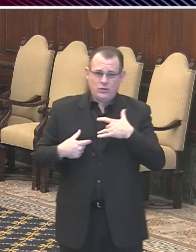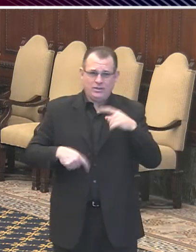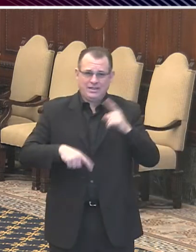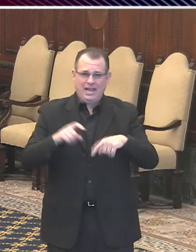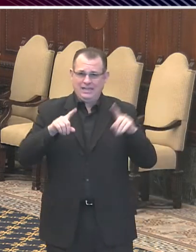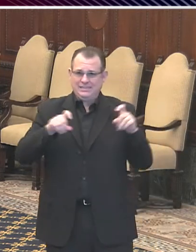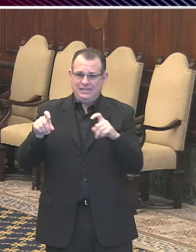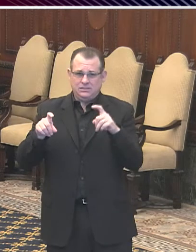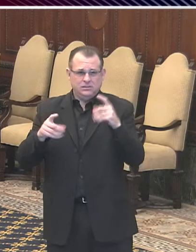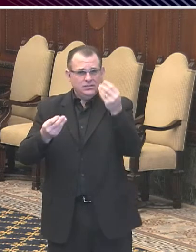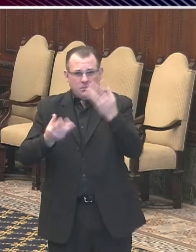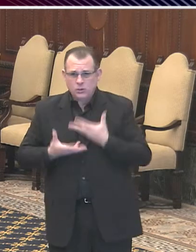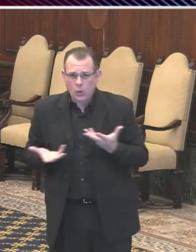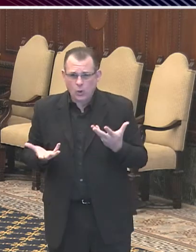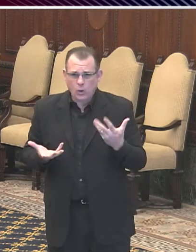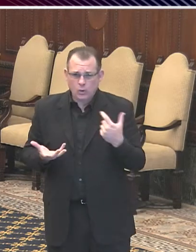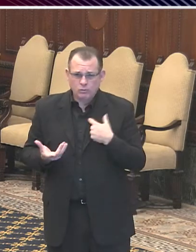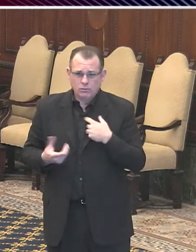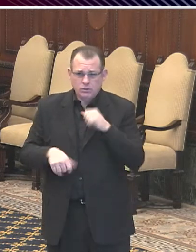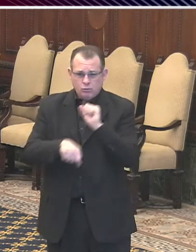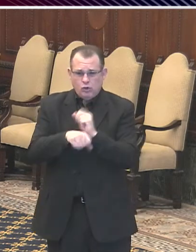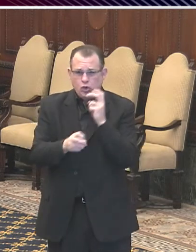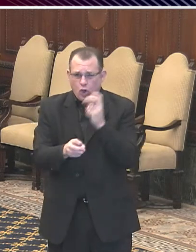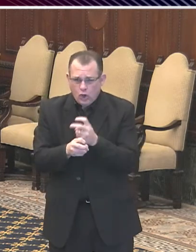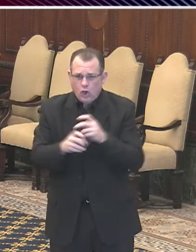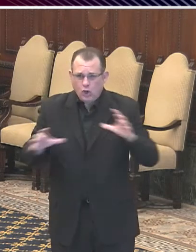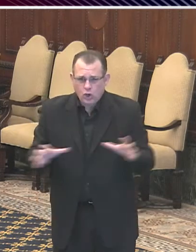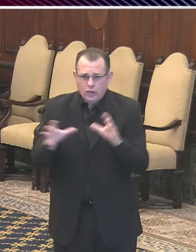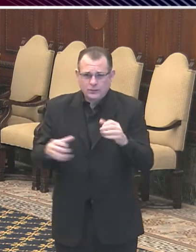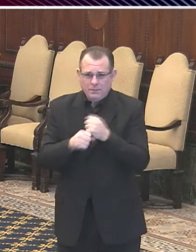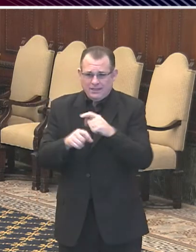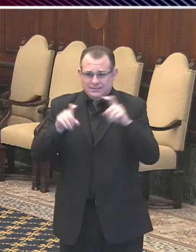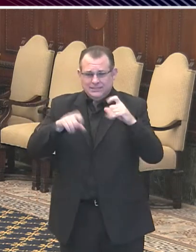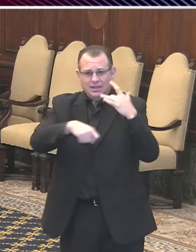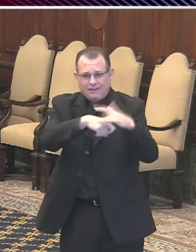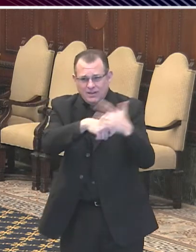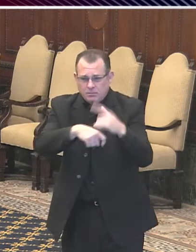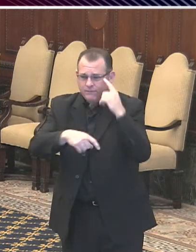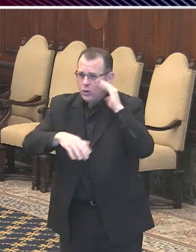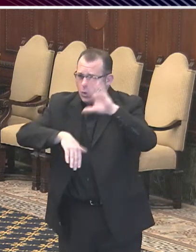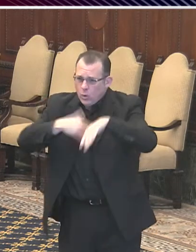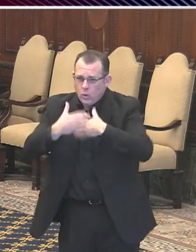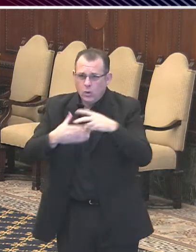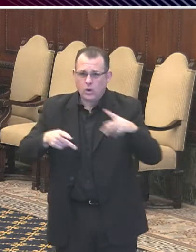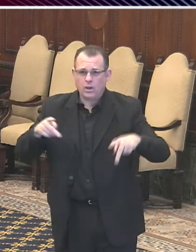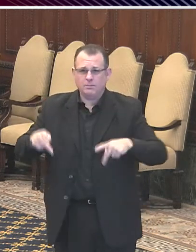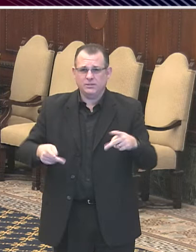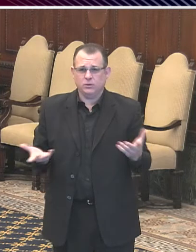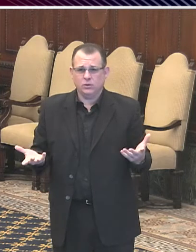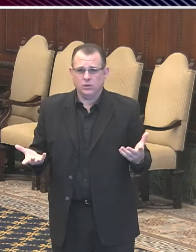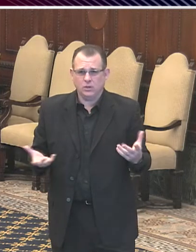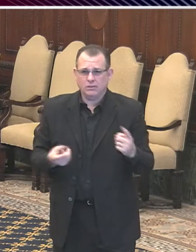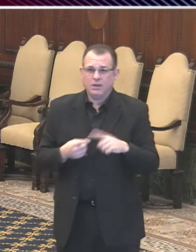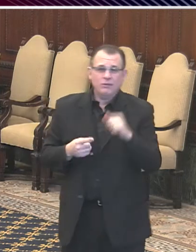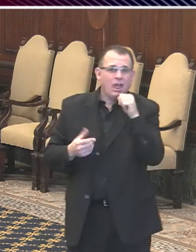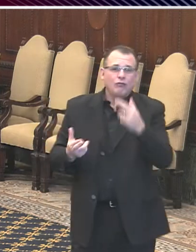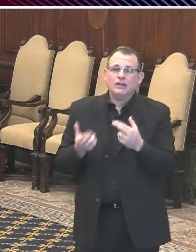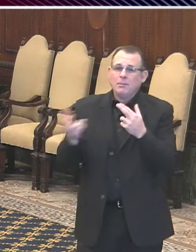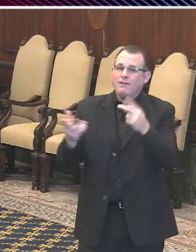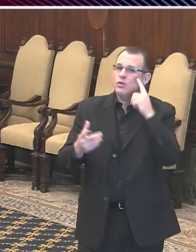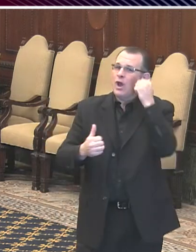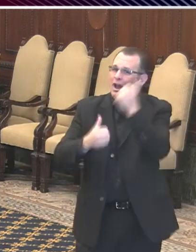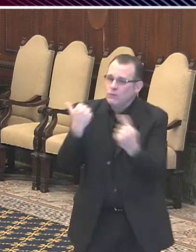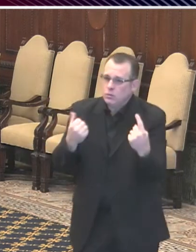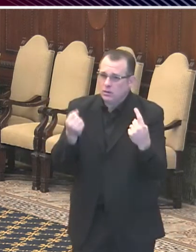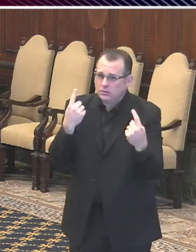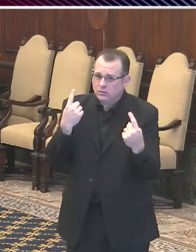us know. But we've really worked hard to make that testing is available to people. I should be clear though, we're not recommending testing for everybody. We're not recommending testing for people who